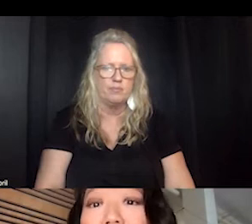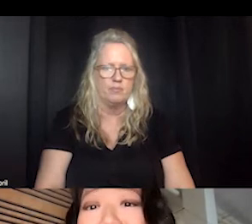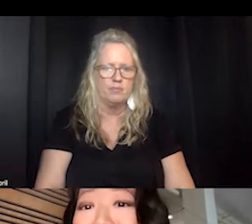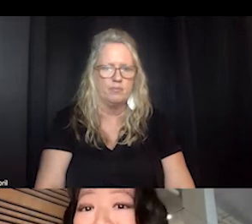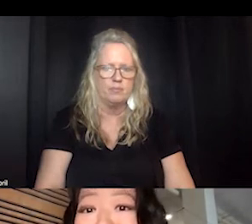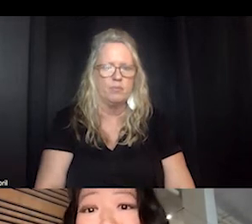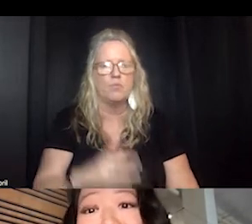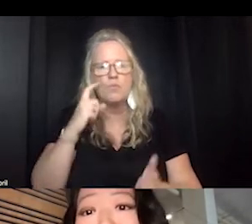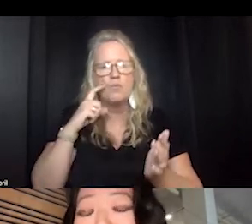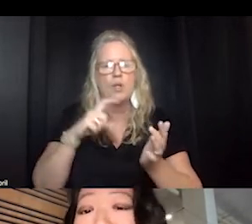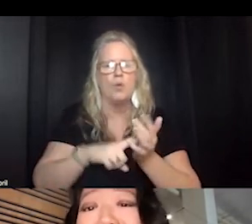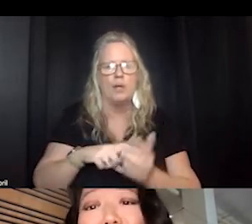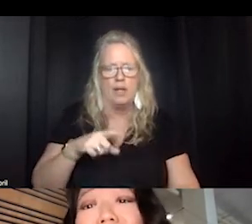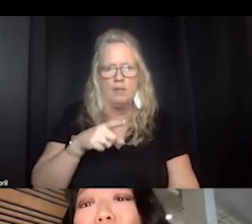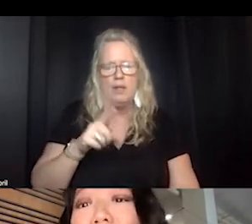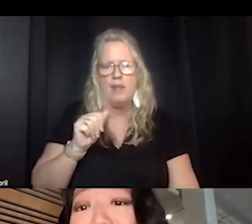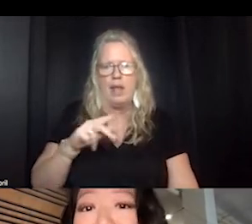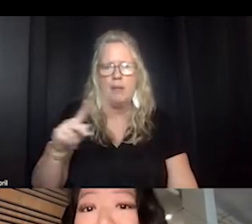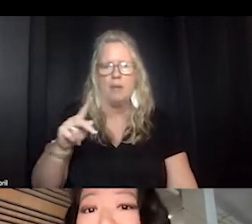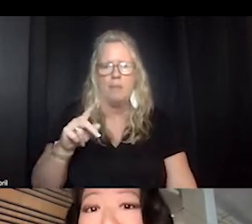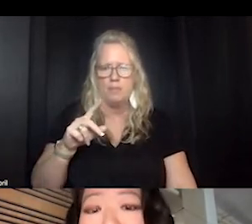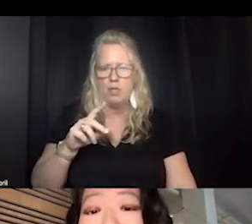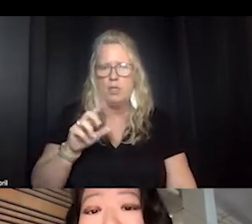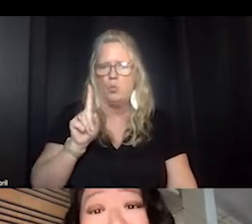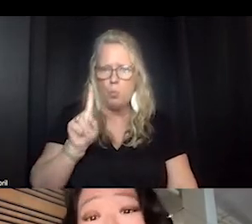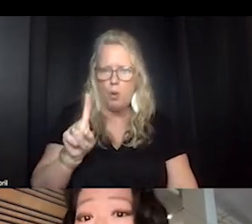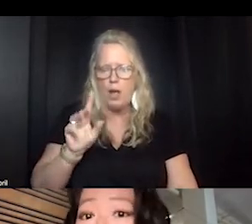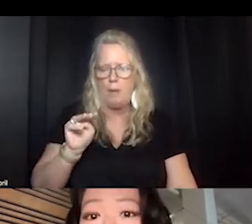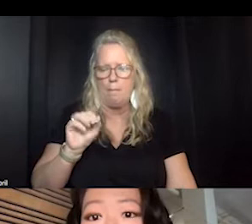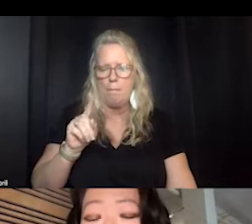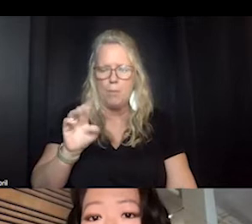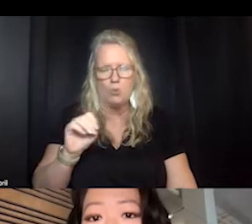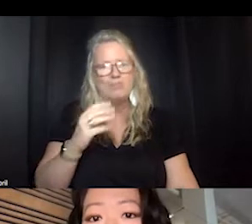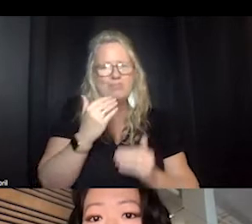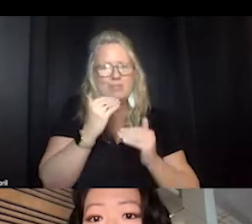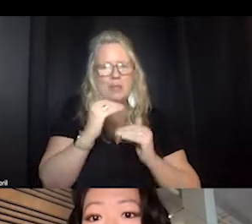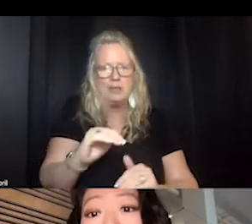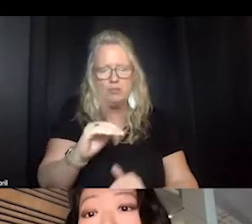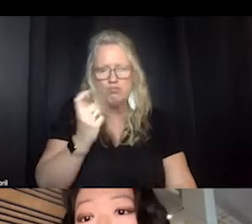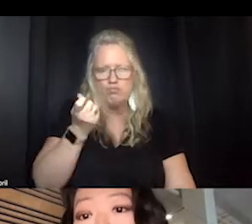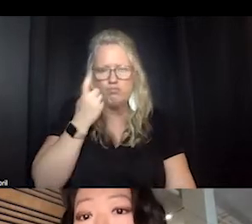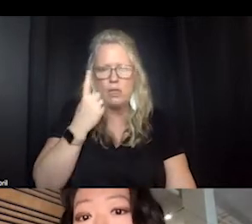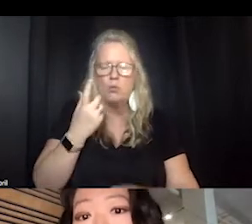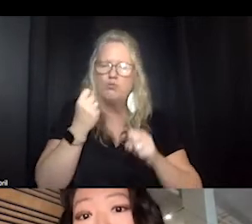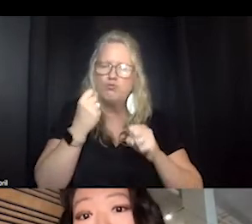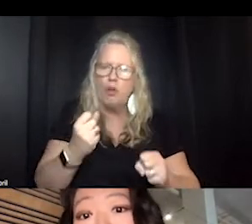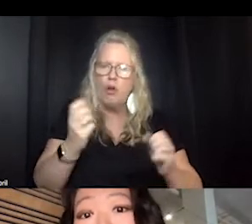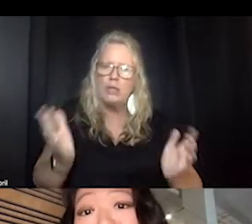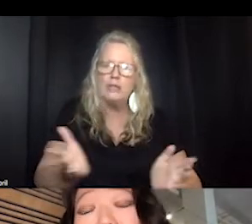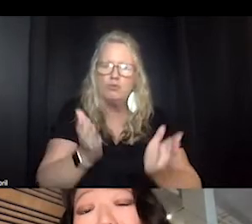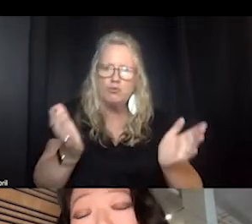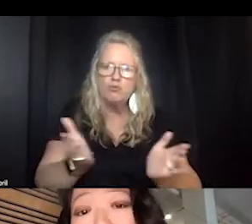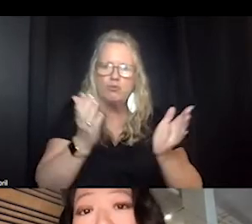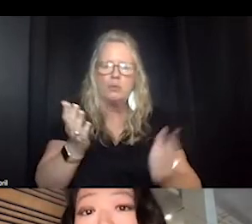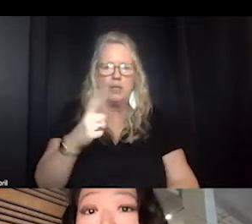We recognize that our app is only one modality, and that's a limitation. We strongly urge this community to